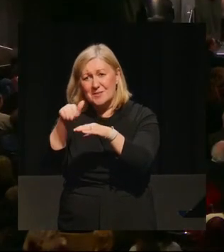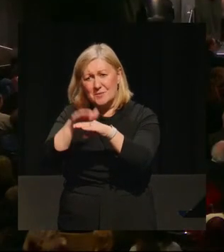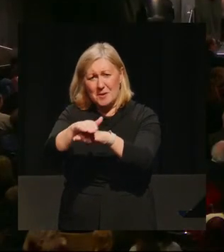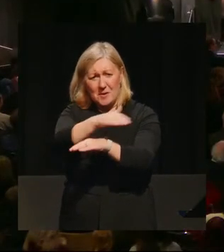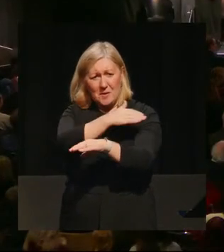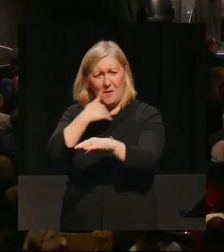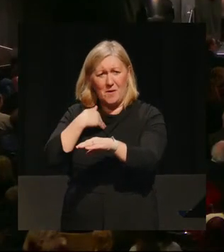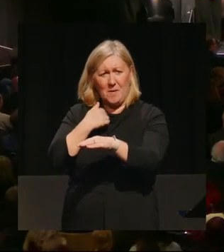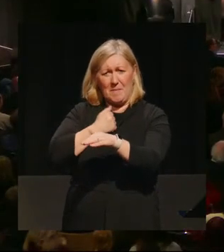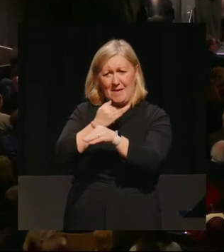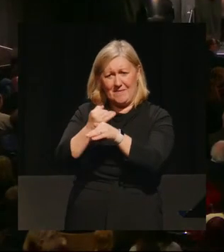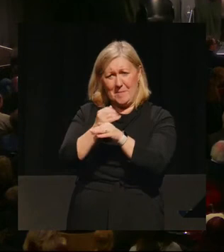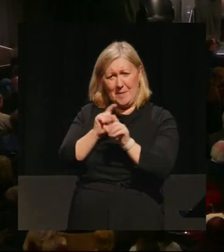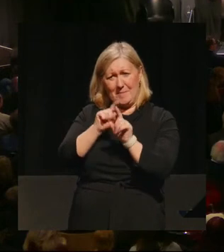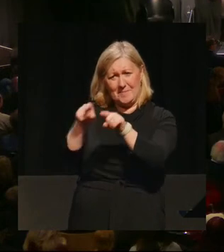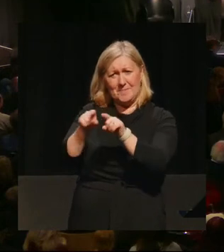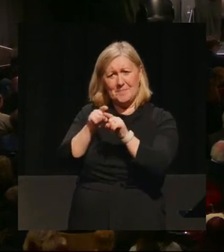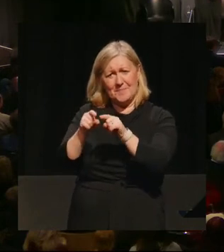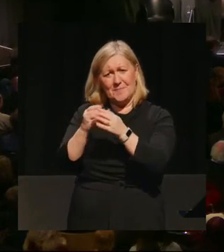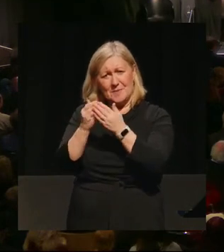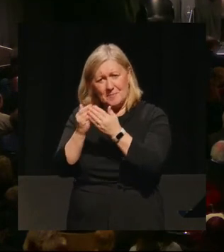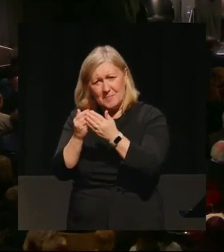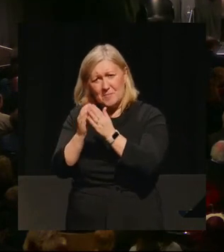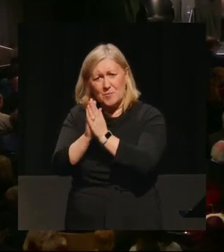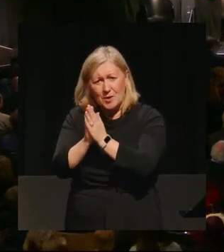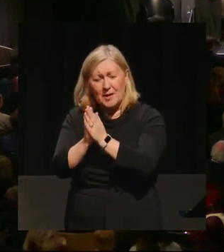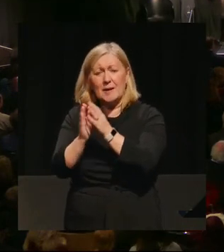778 Jews lived in Korsak before the war.